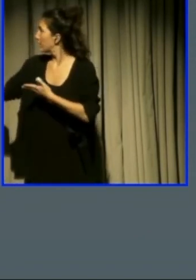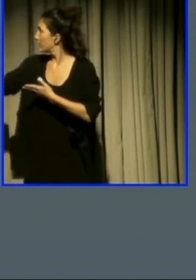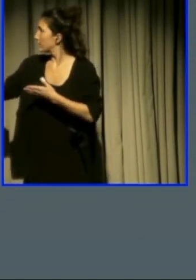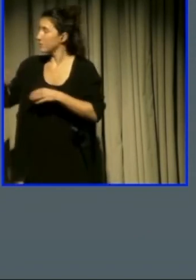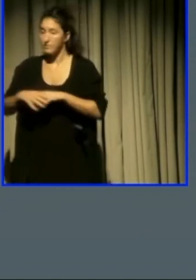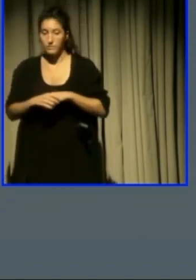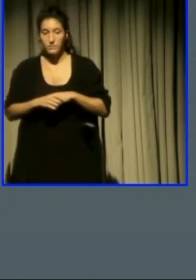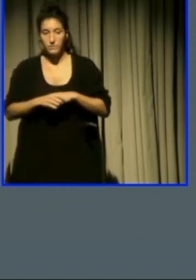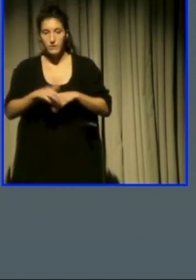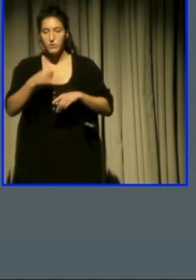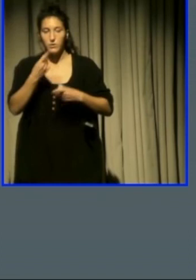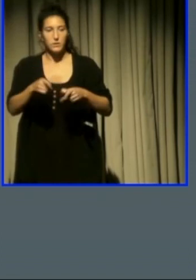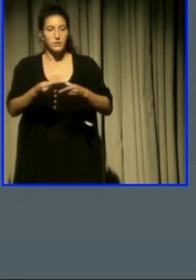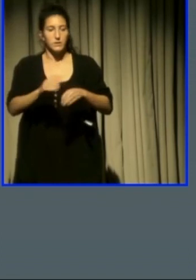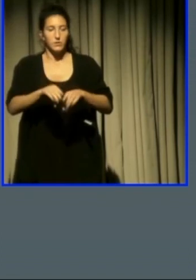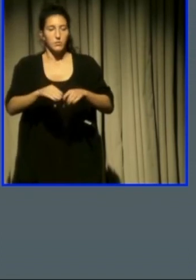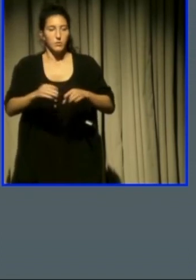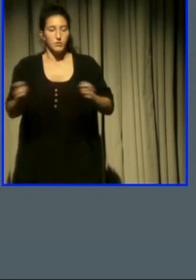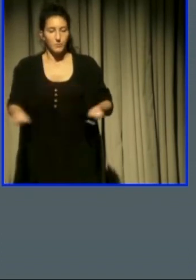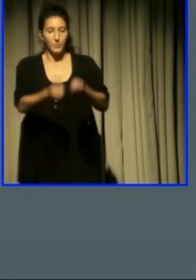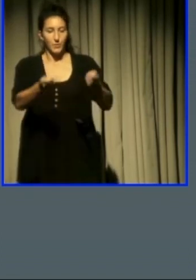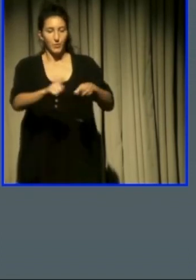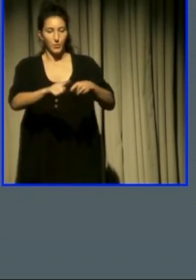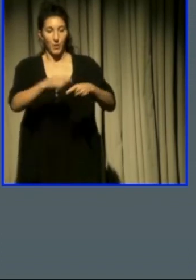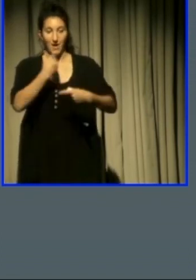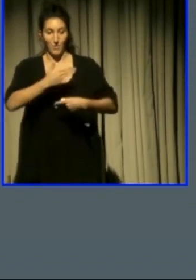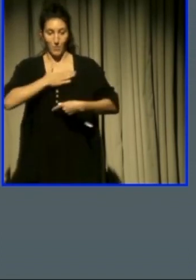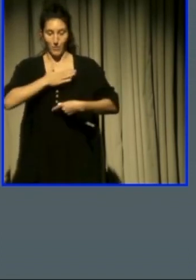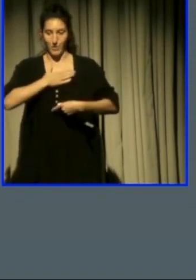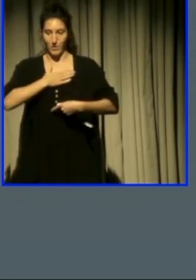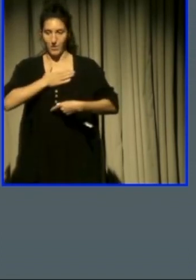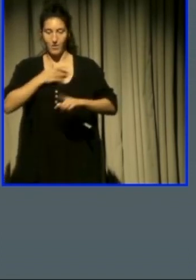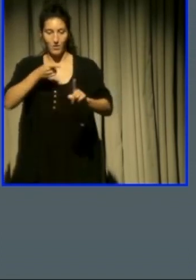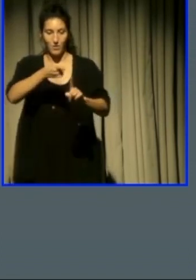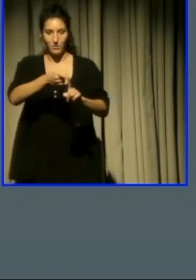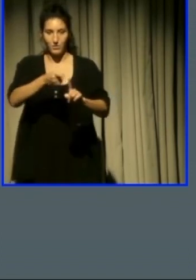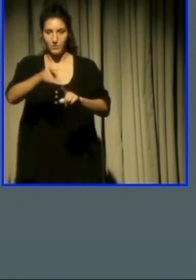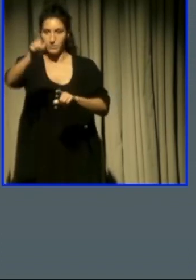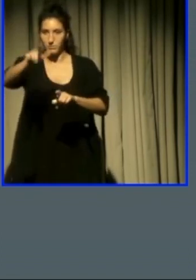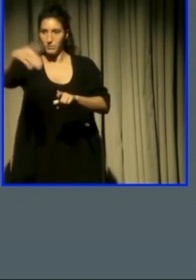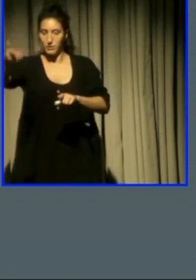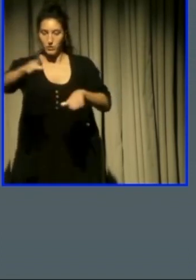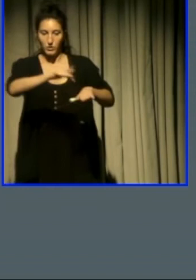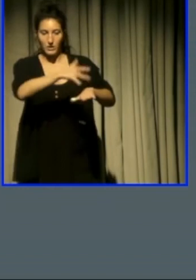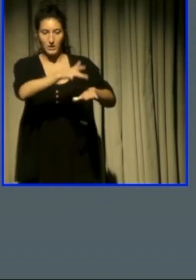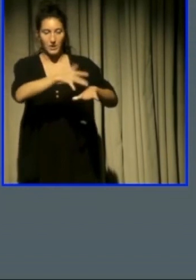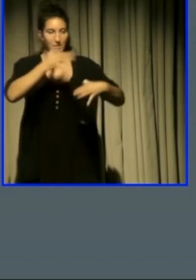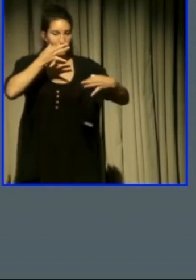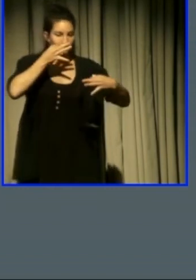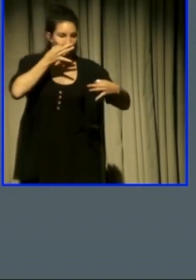the idea of, someone being able to own both the physical place and also the digital place as